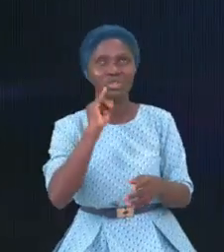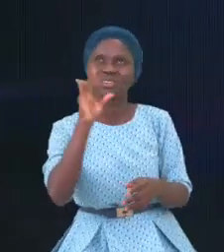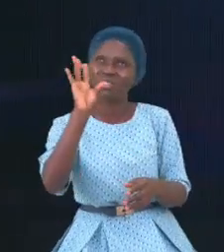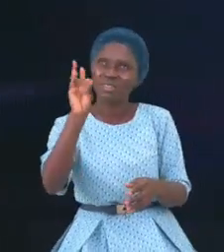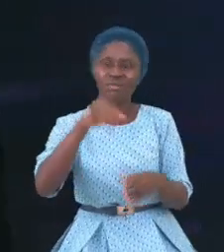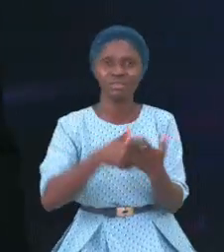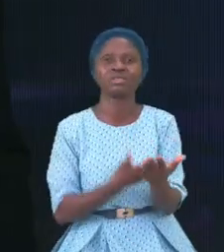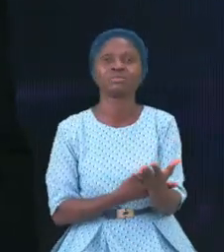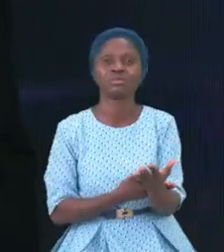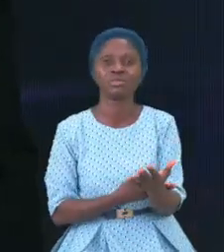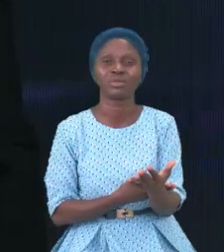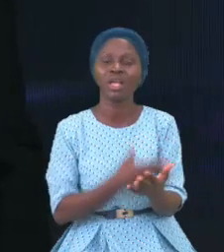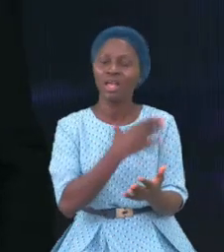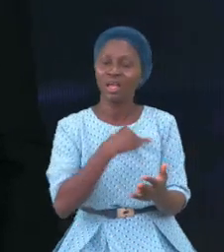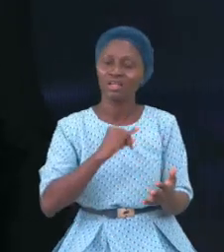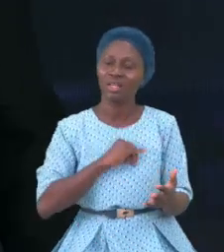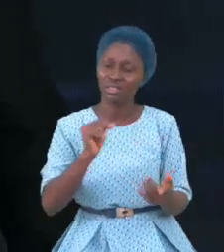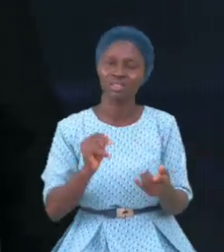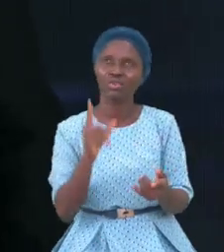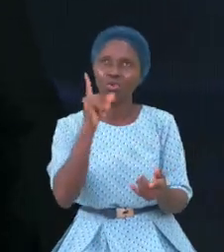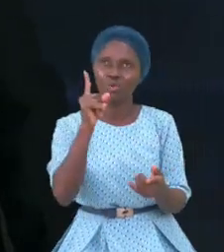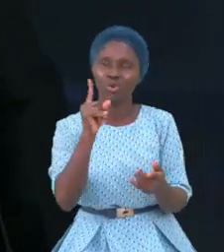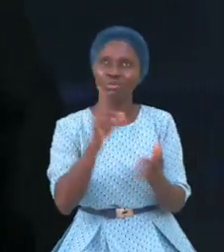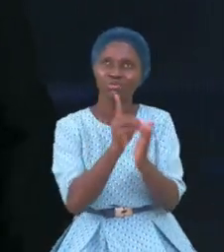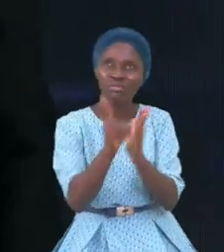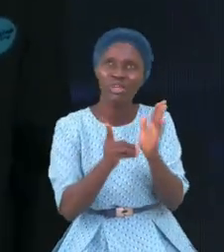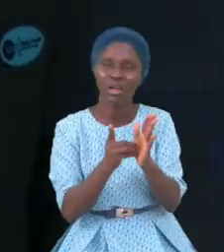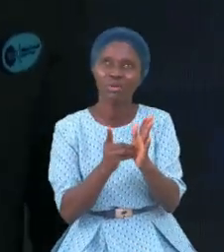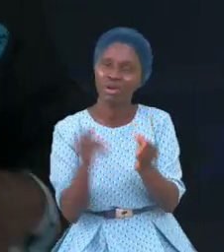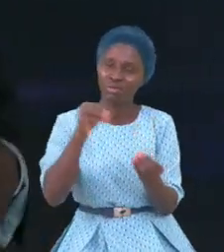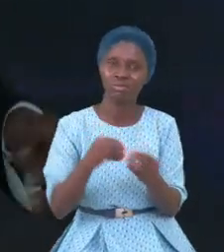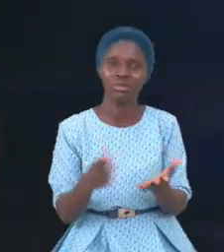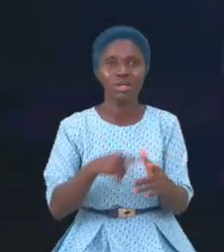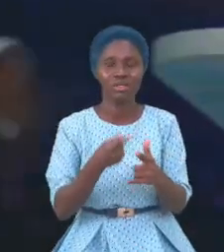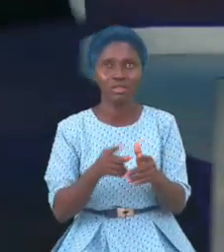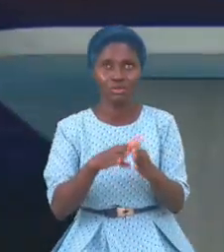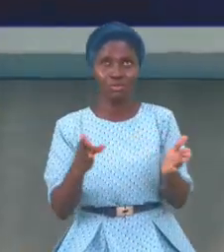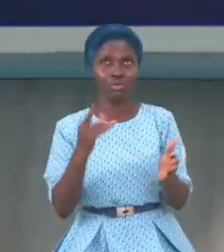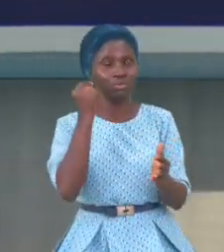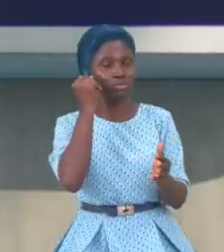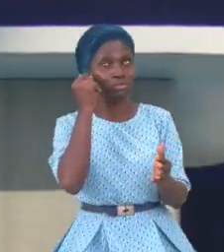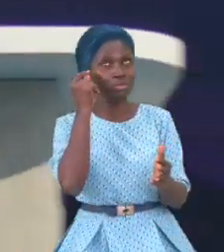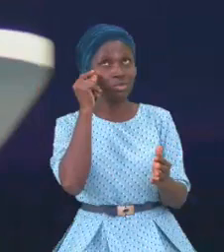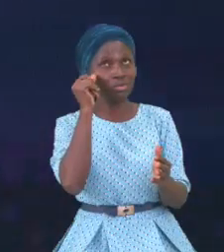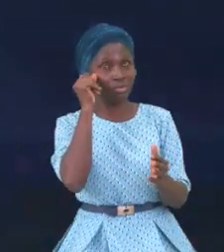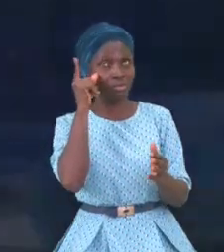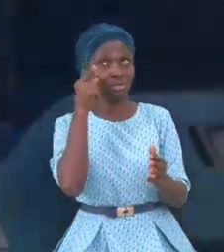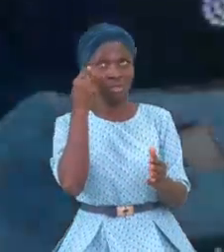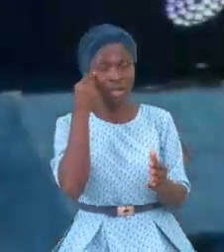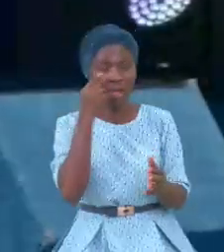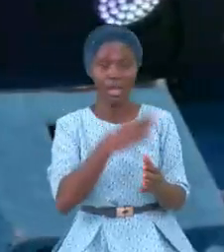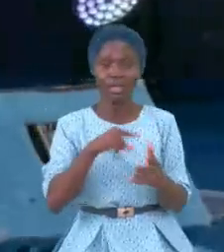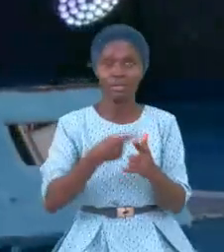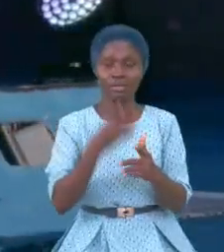extra. And then you see, closing your eyes, and you stretch your hand, and you stop that alarm, and you go on. And then